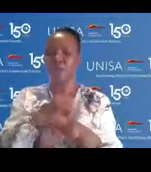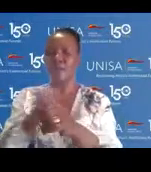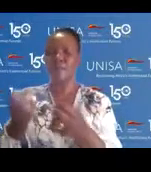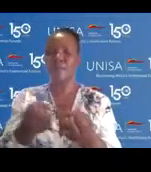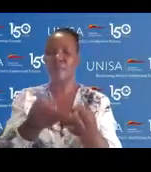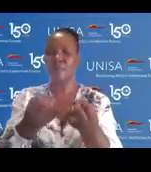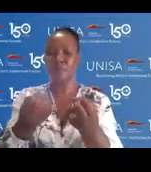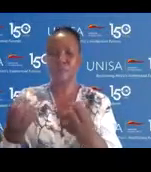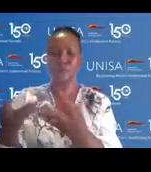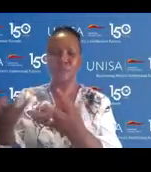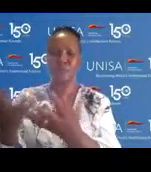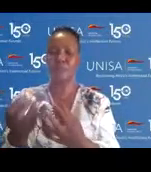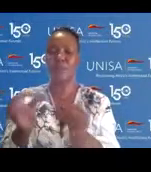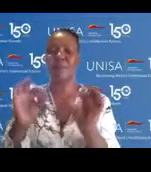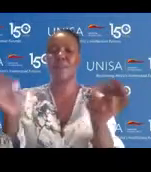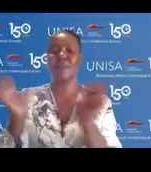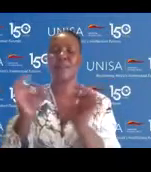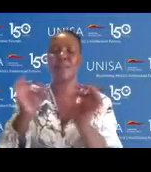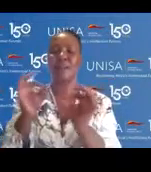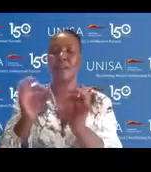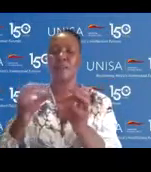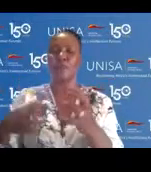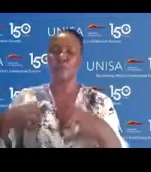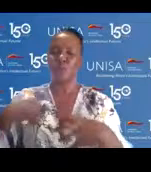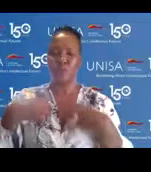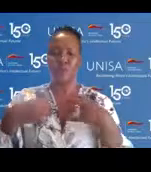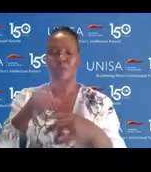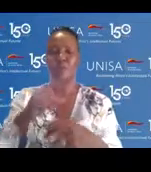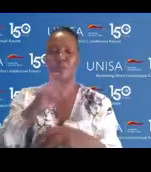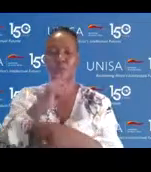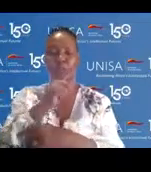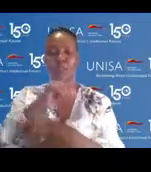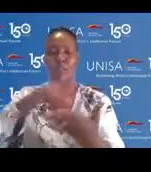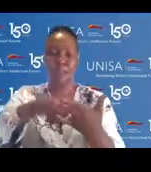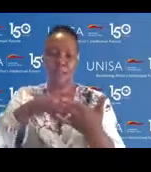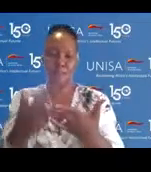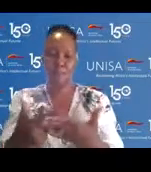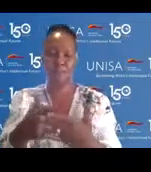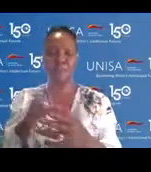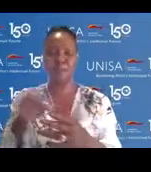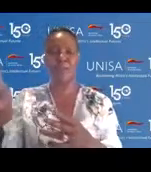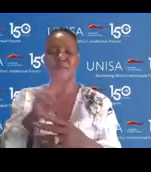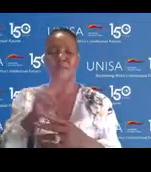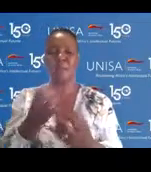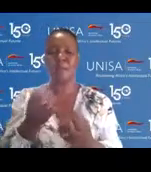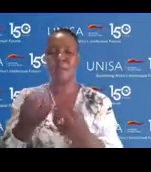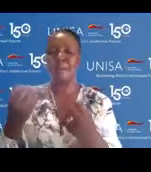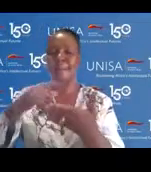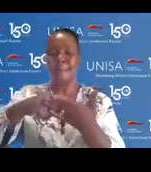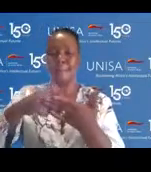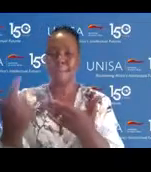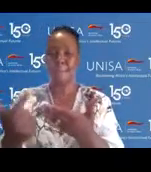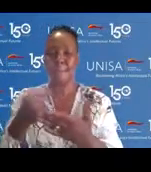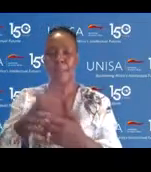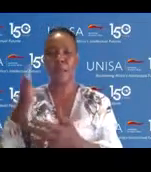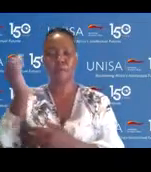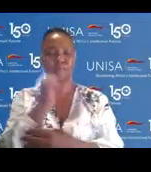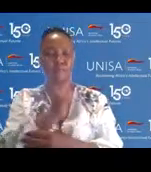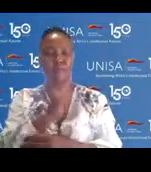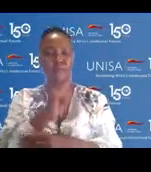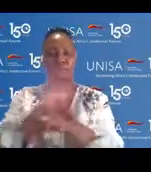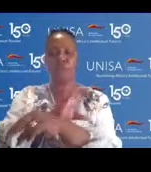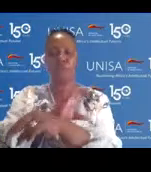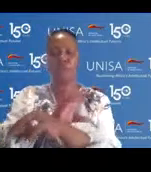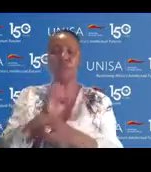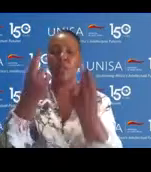very frustrating using those laptops. I did see quite a number of these laptops when students come to me in a computer lab and they say, this